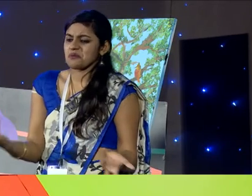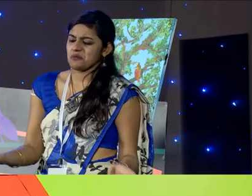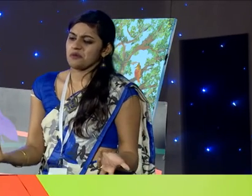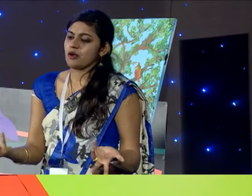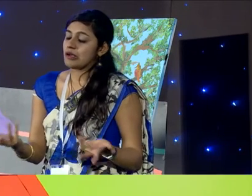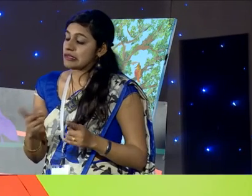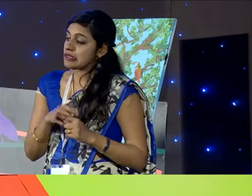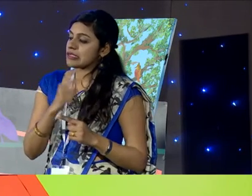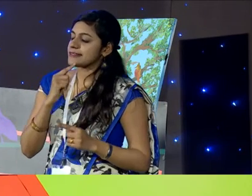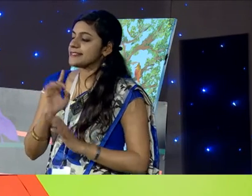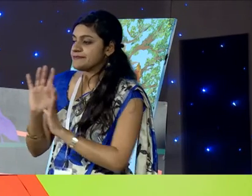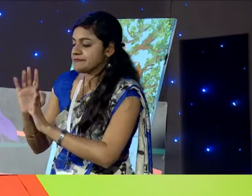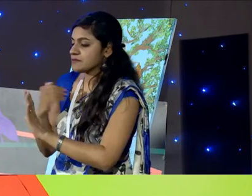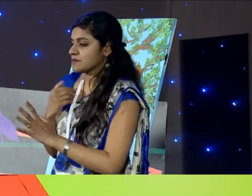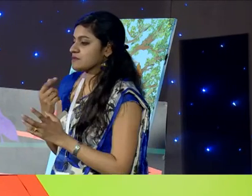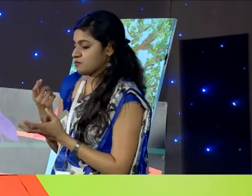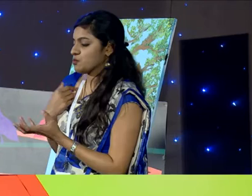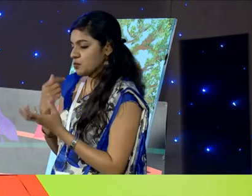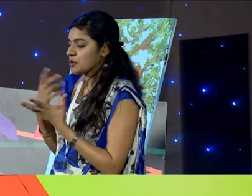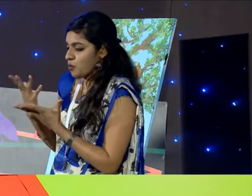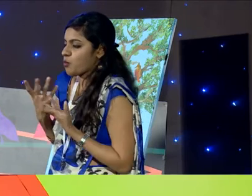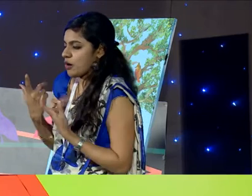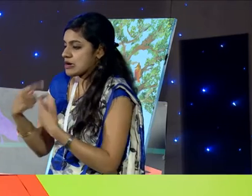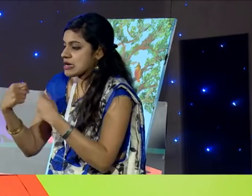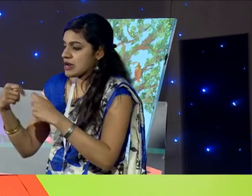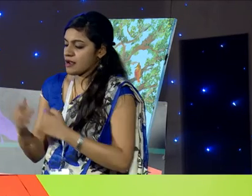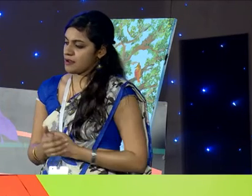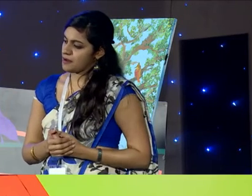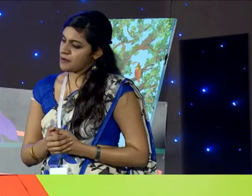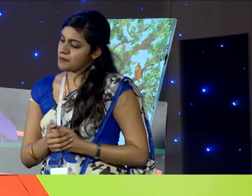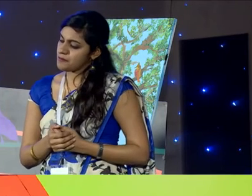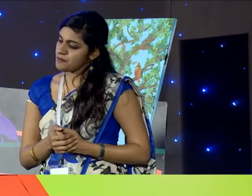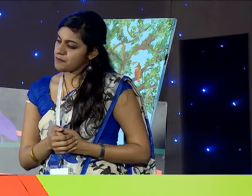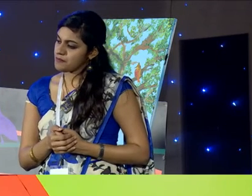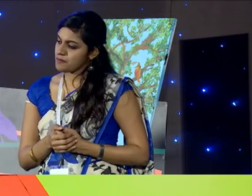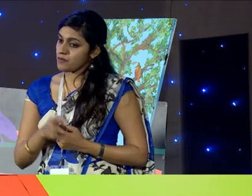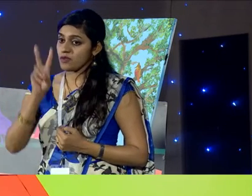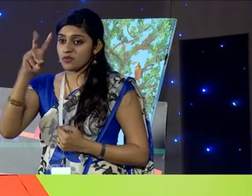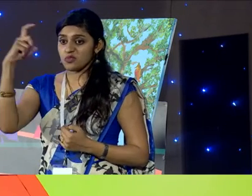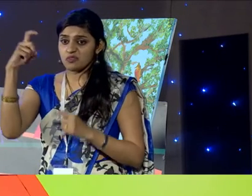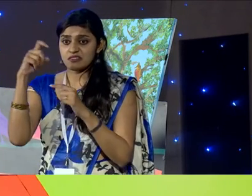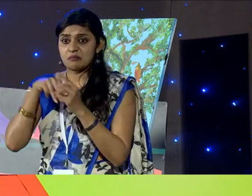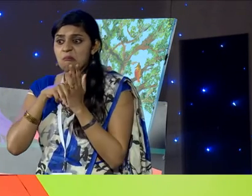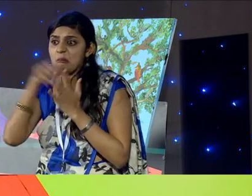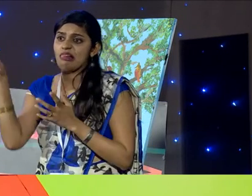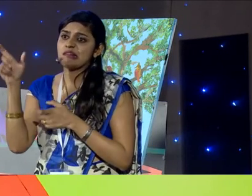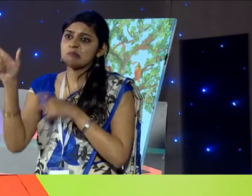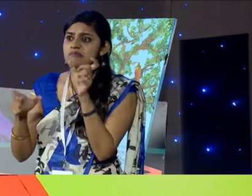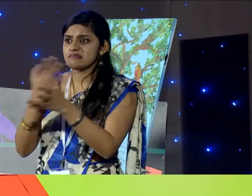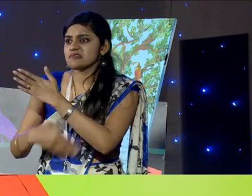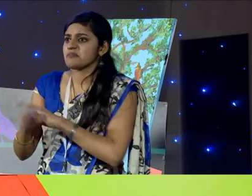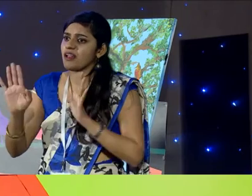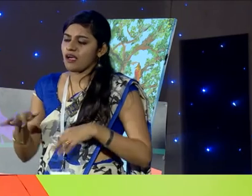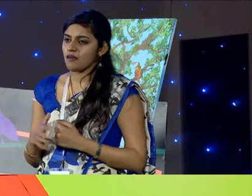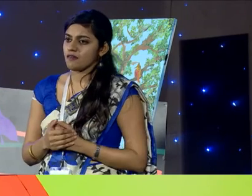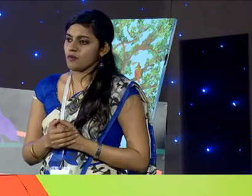disability information tells us that there are about 27 million people with disability in India, which sounds like a ridiculous number, because